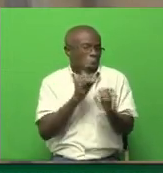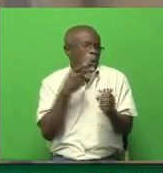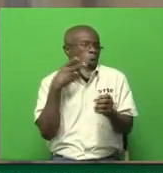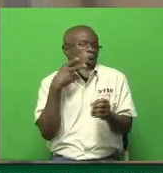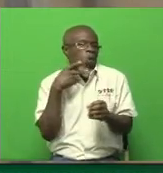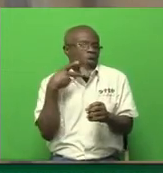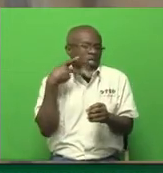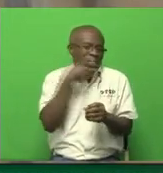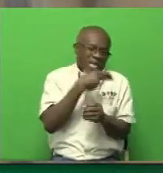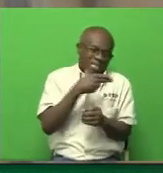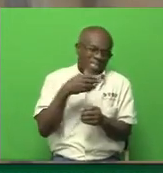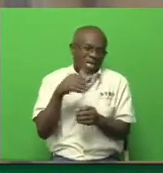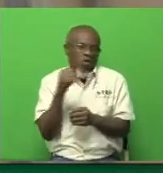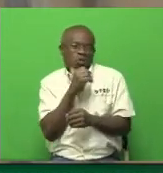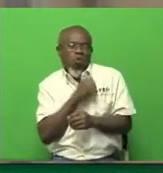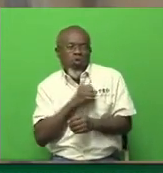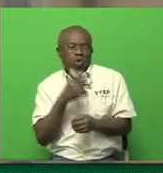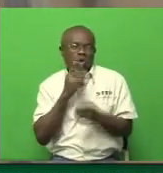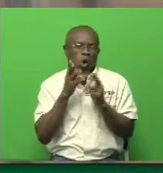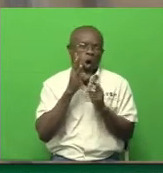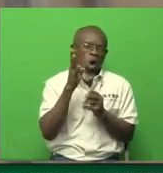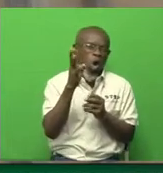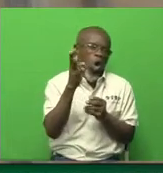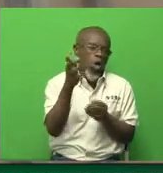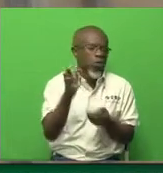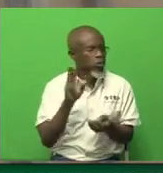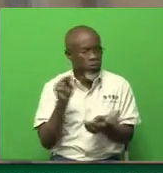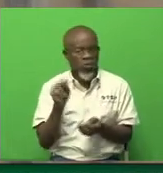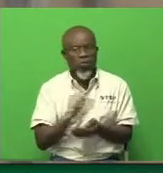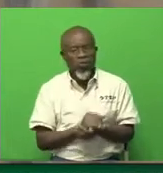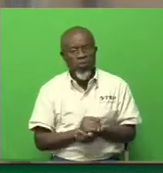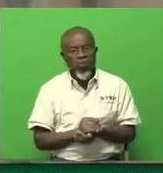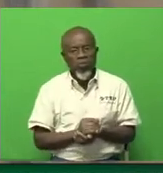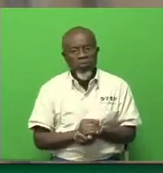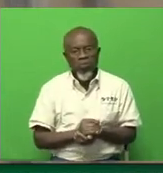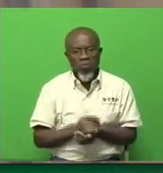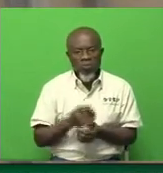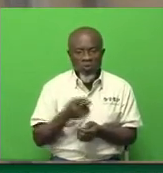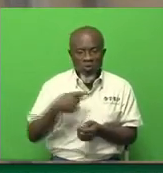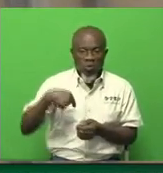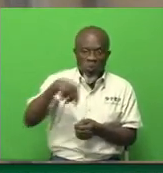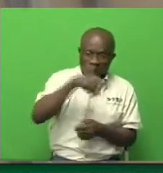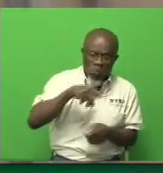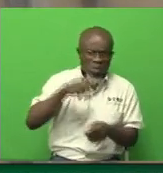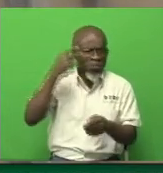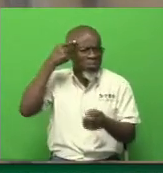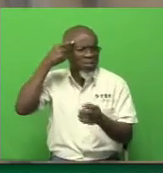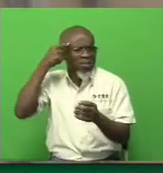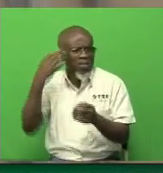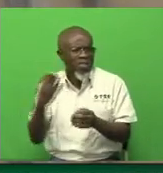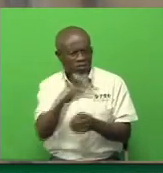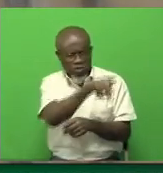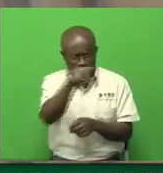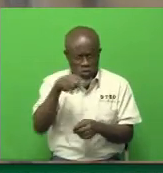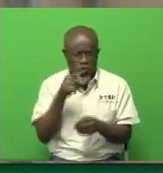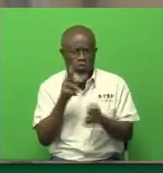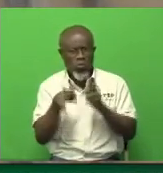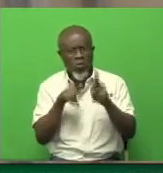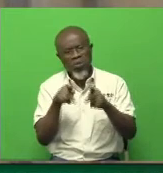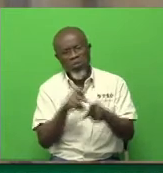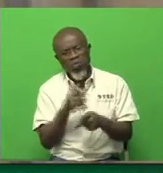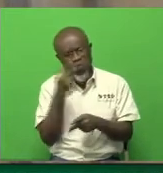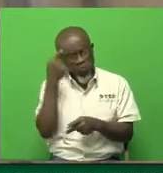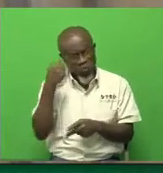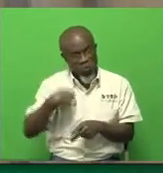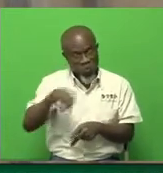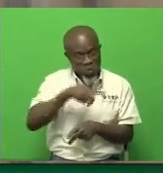may not believe but I believe in you this side here we believe in you and we will continue to give you the best support that is